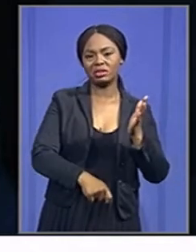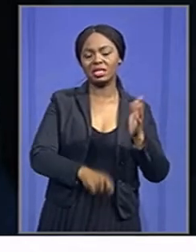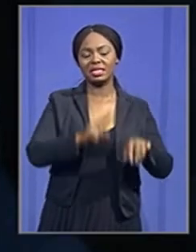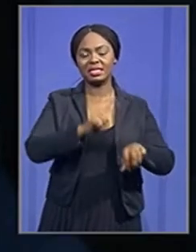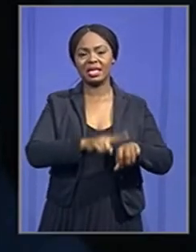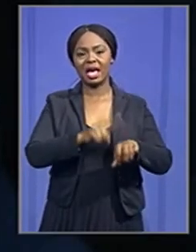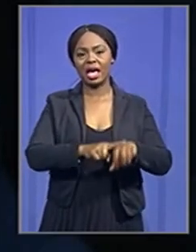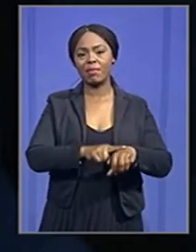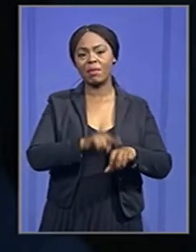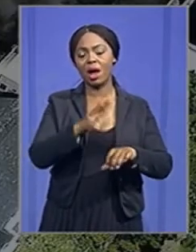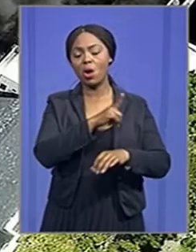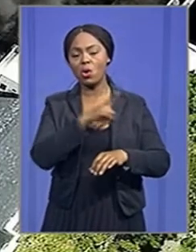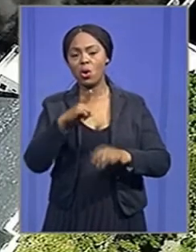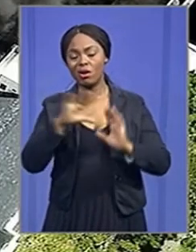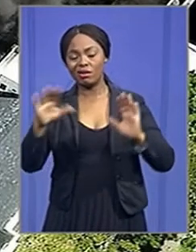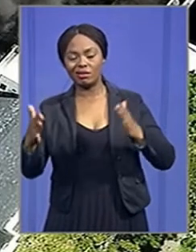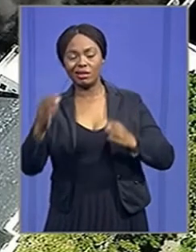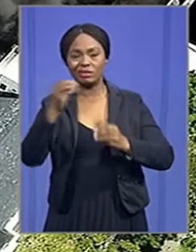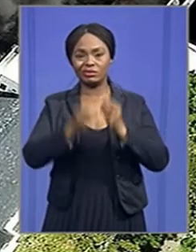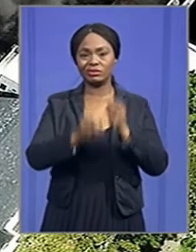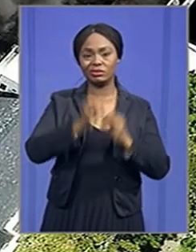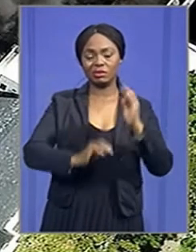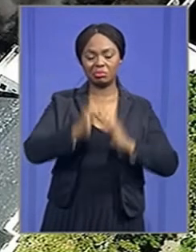do the repairs. Baetapele ba